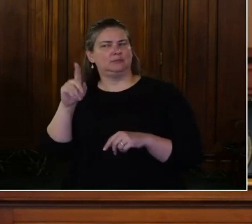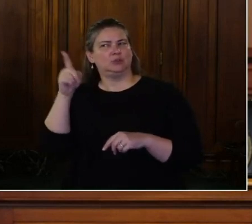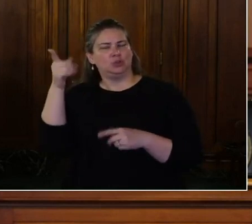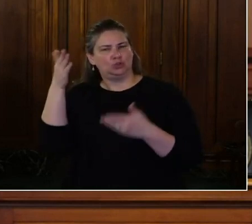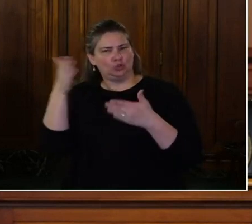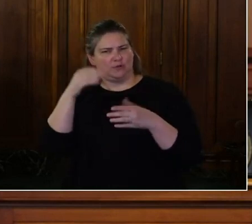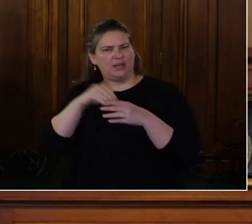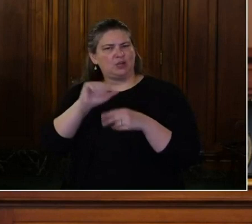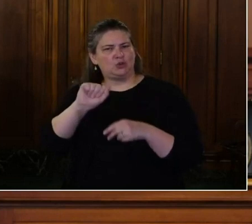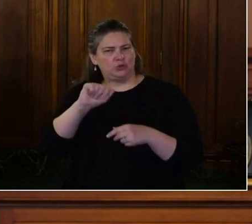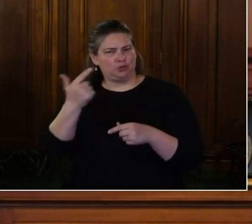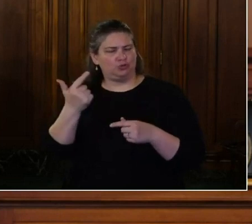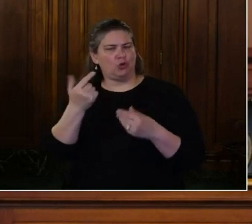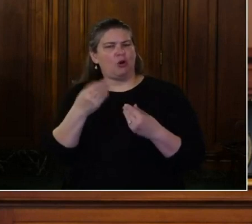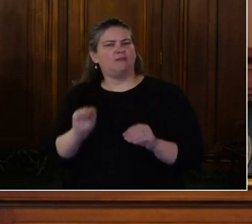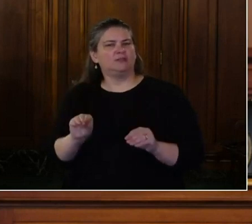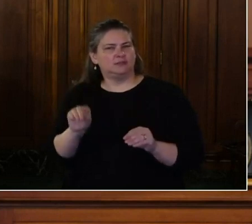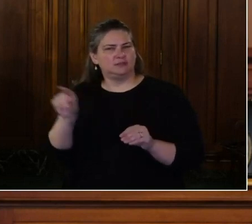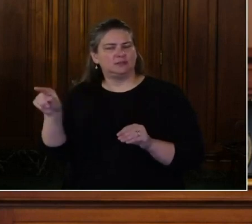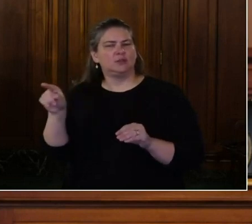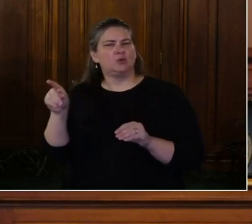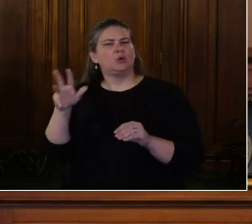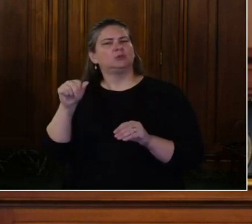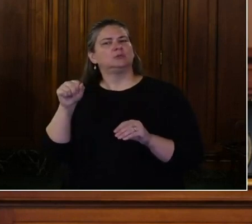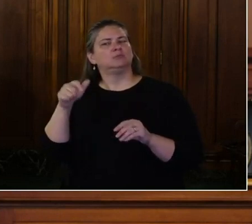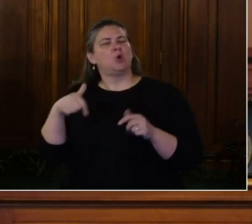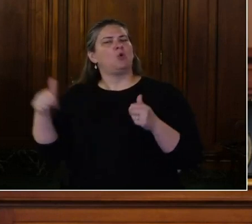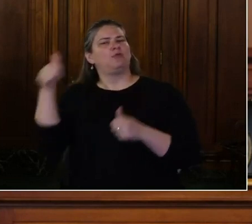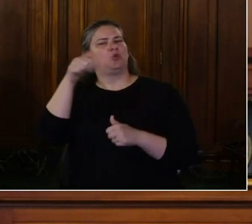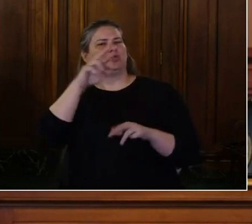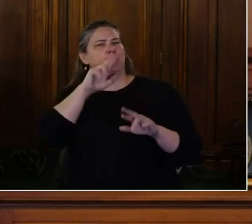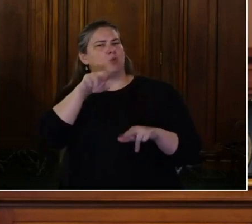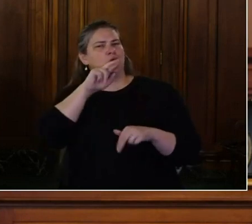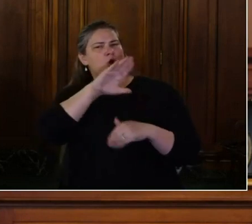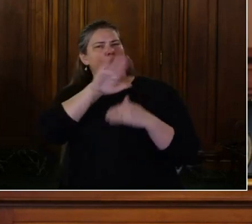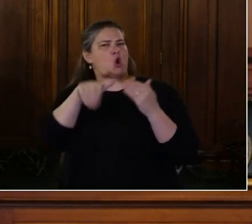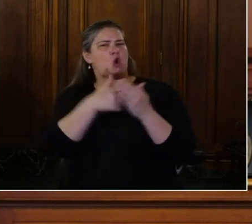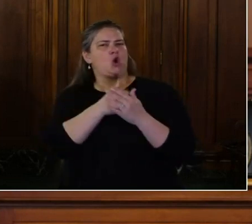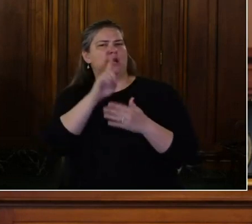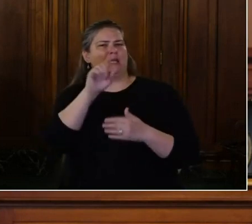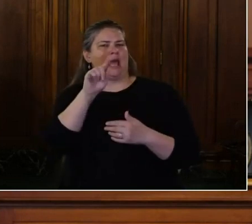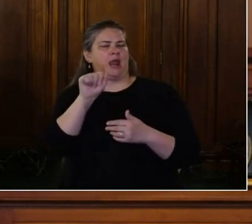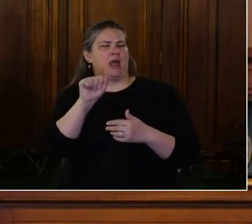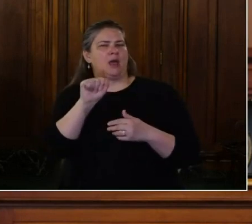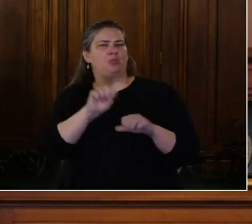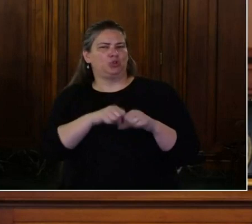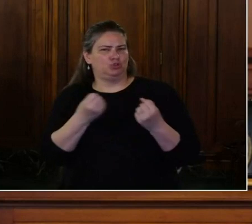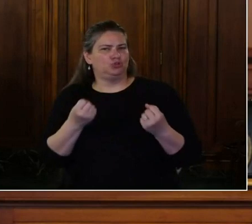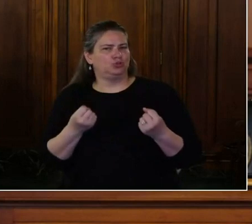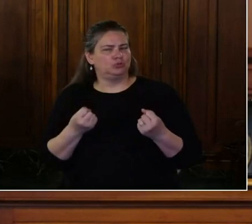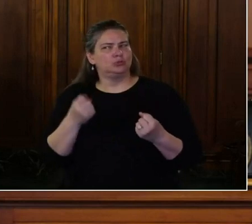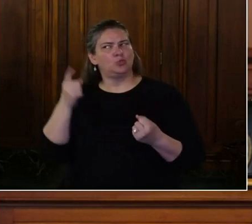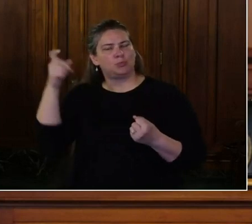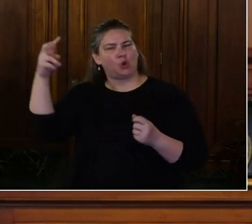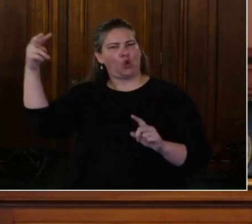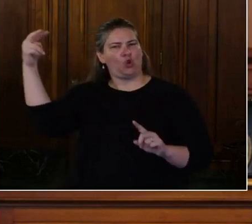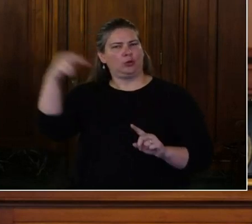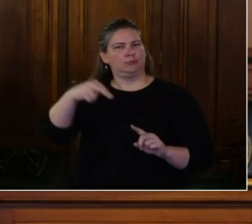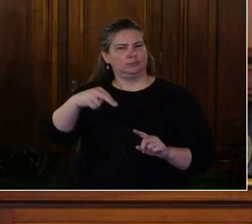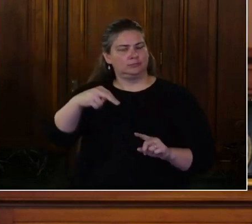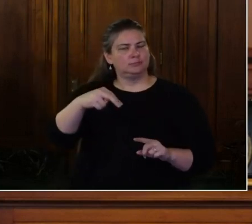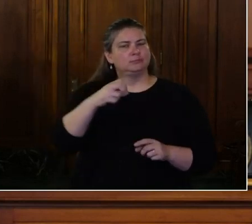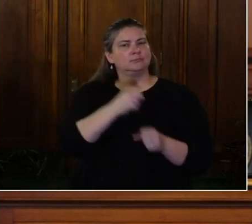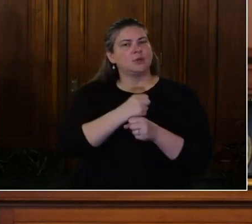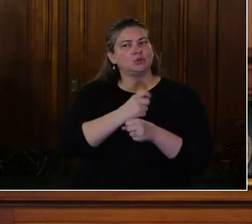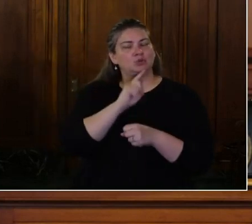Attorney General's office ultimately over the reporting of all data breaches, to take a look at this, to ensure